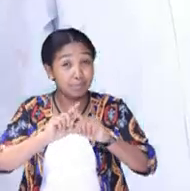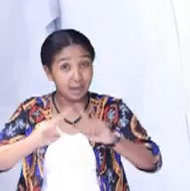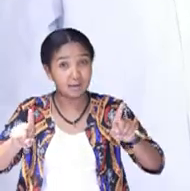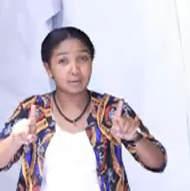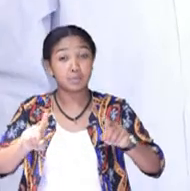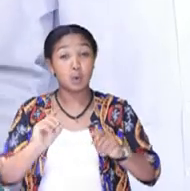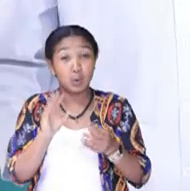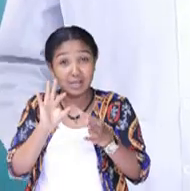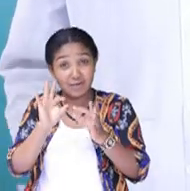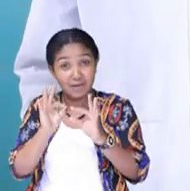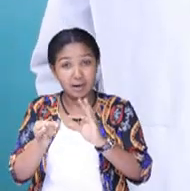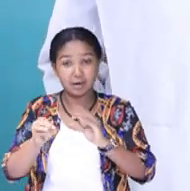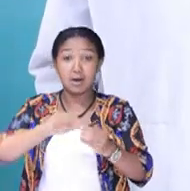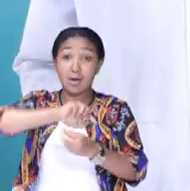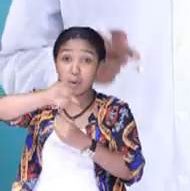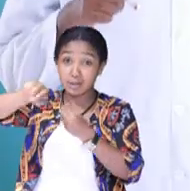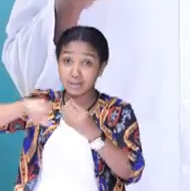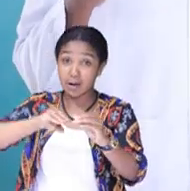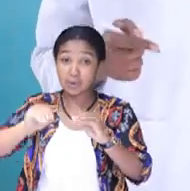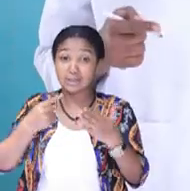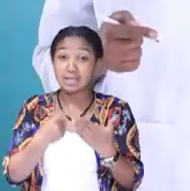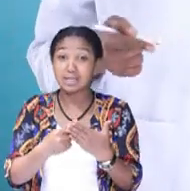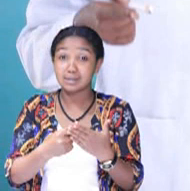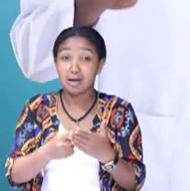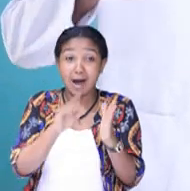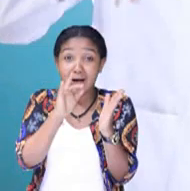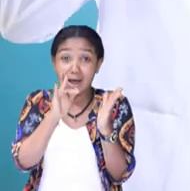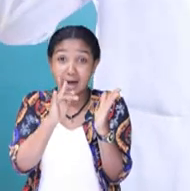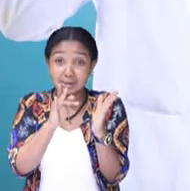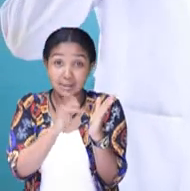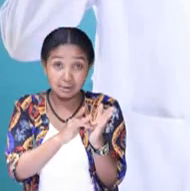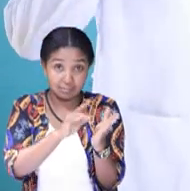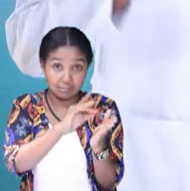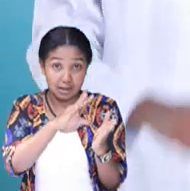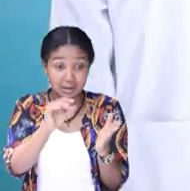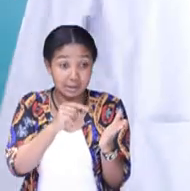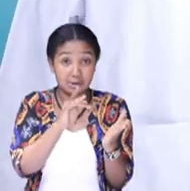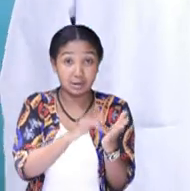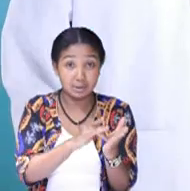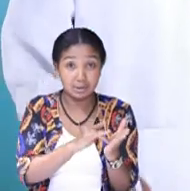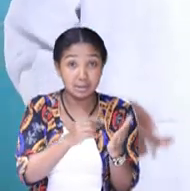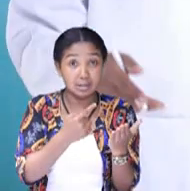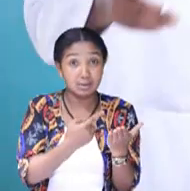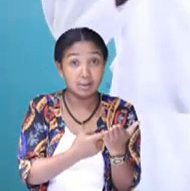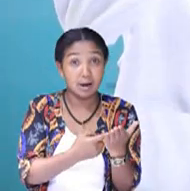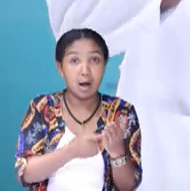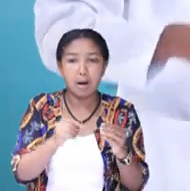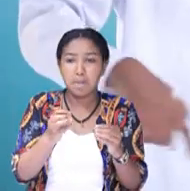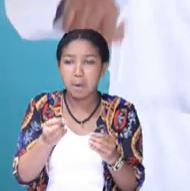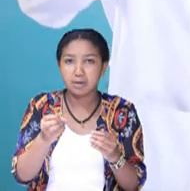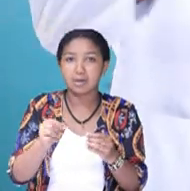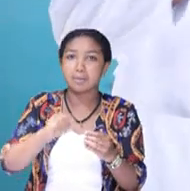when we define rotational motion, there is an axis, and on that axis, there are